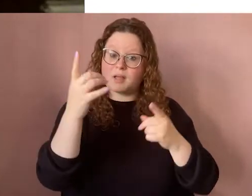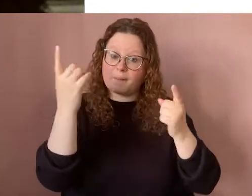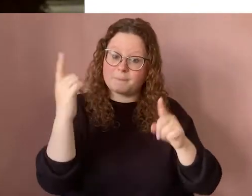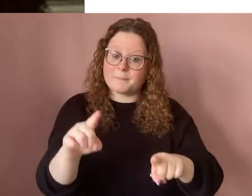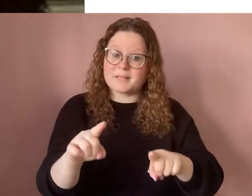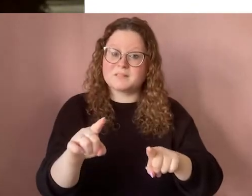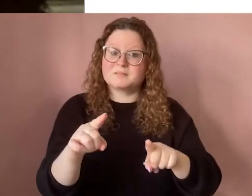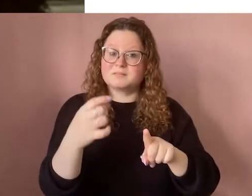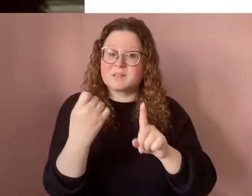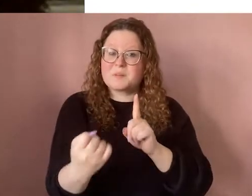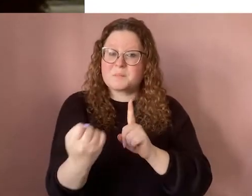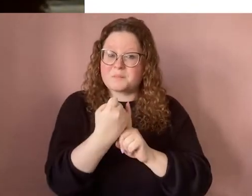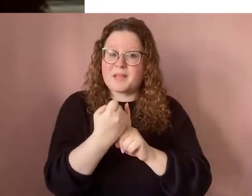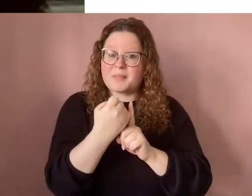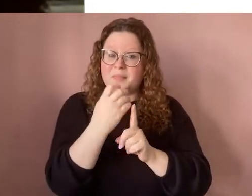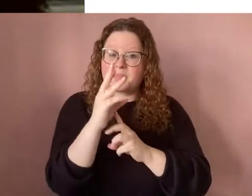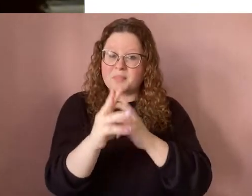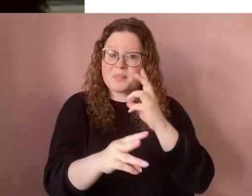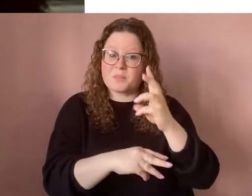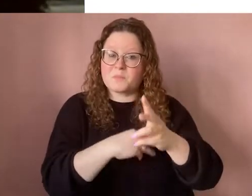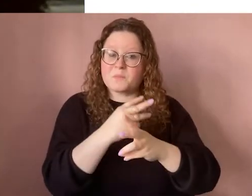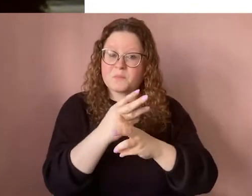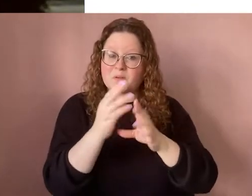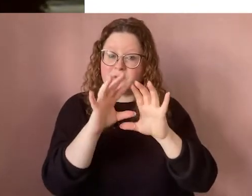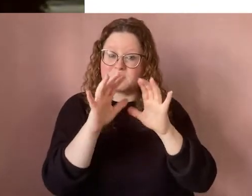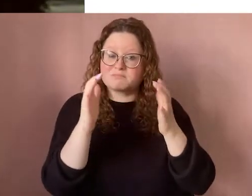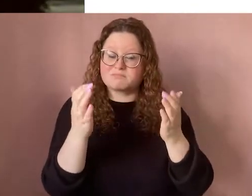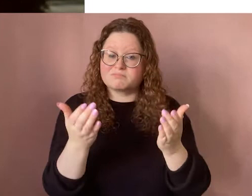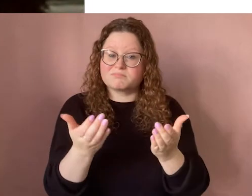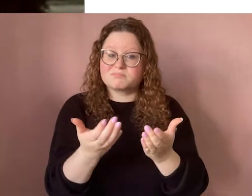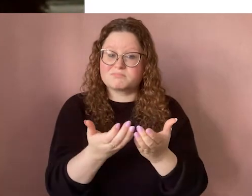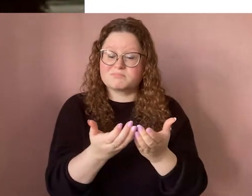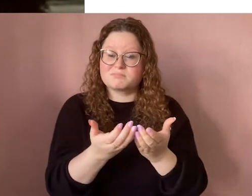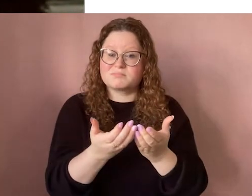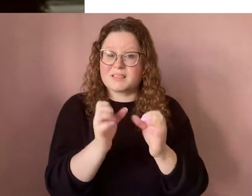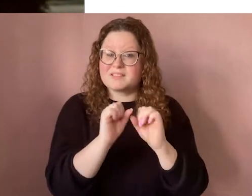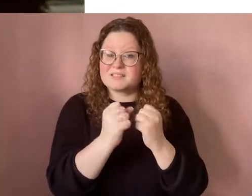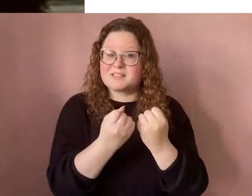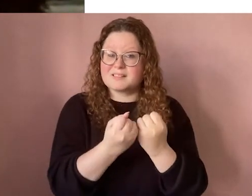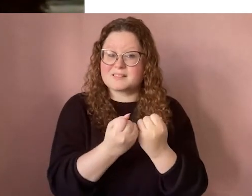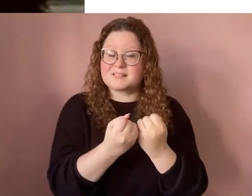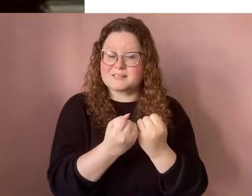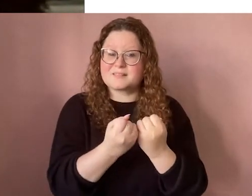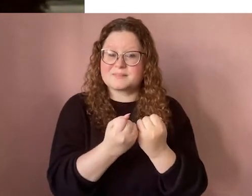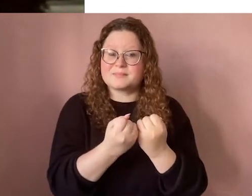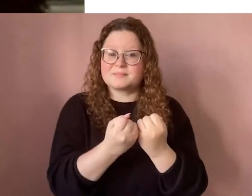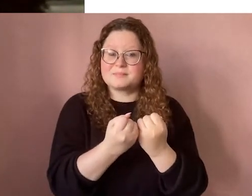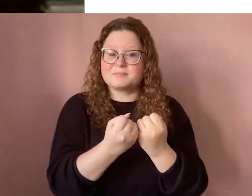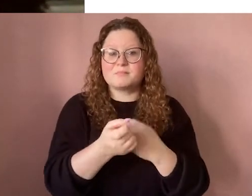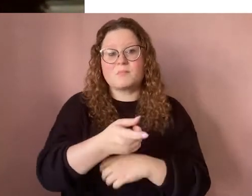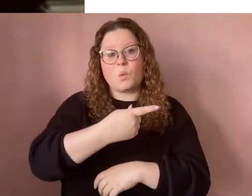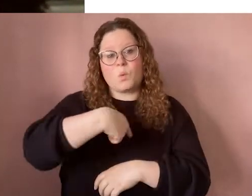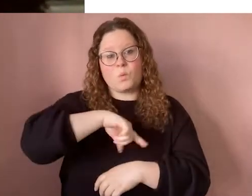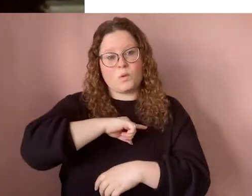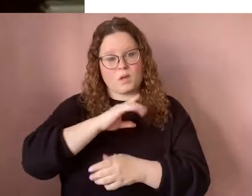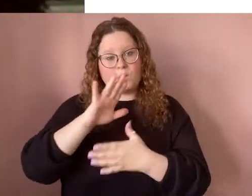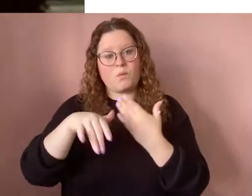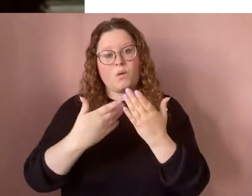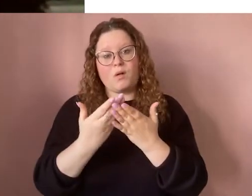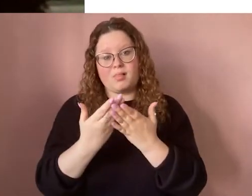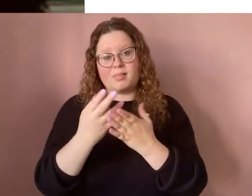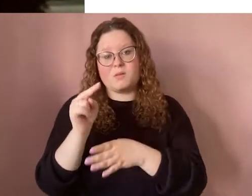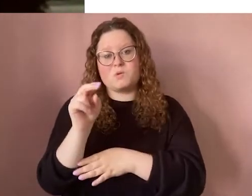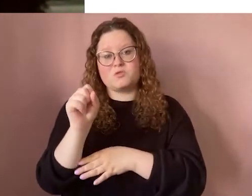a society. And really in that light, I think it's safe to say we are all Nova Scotians as